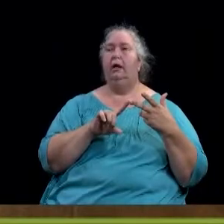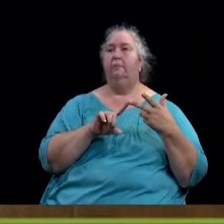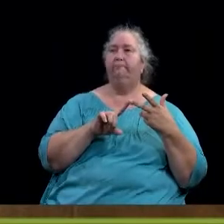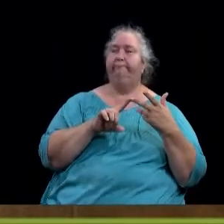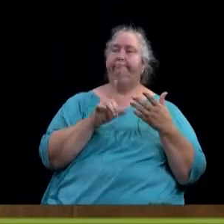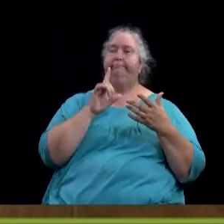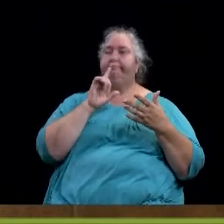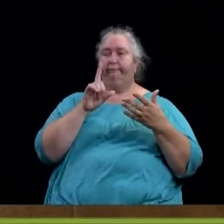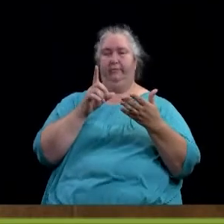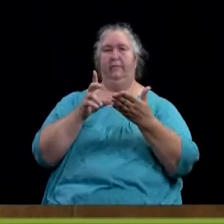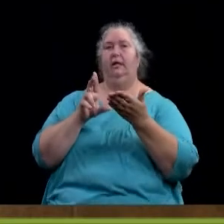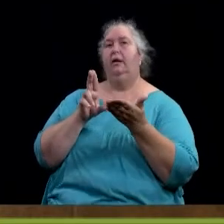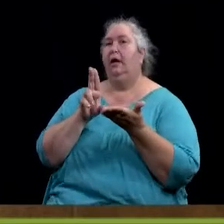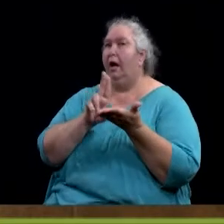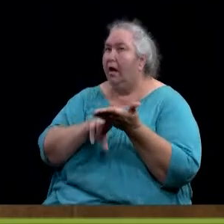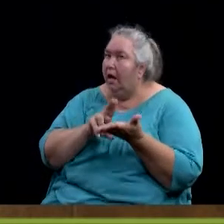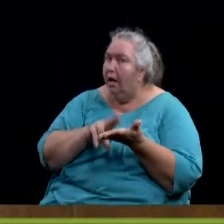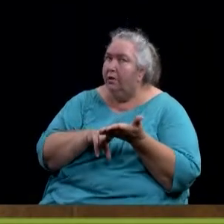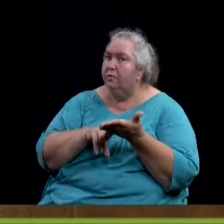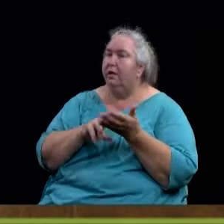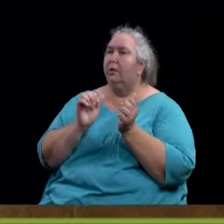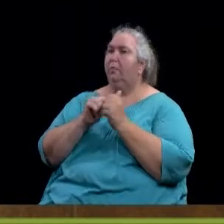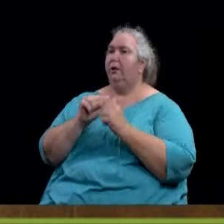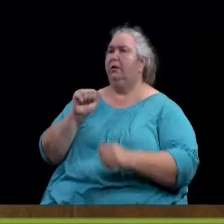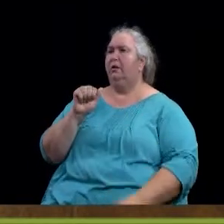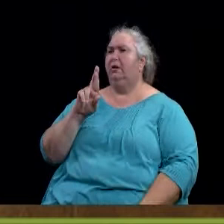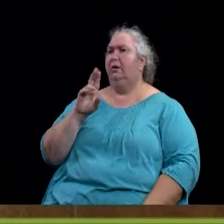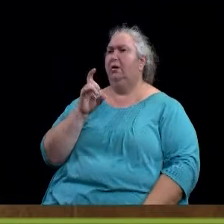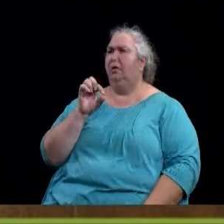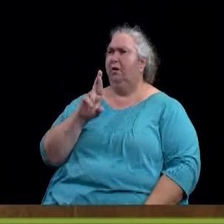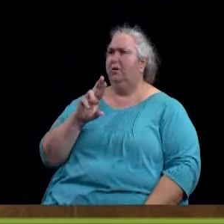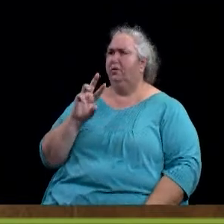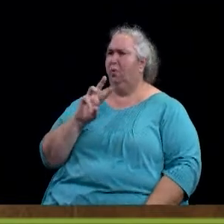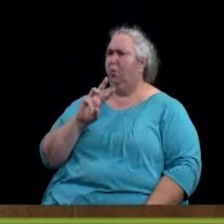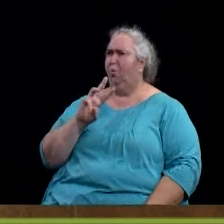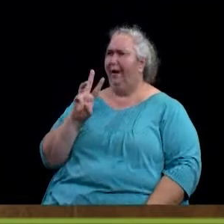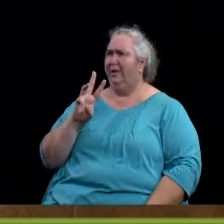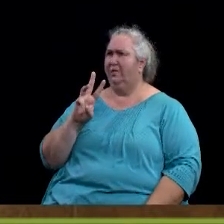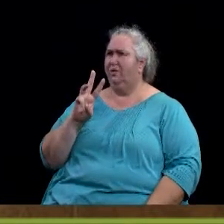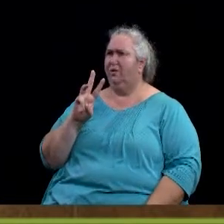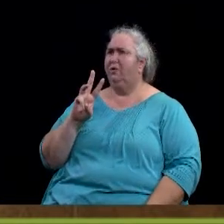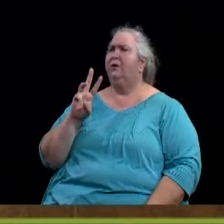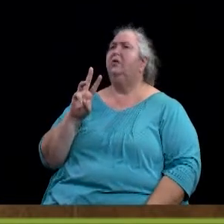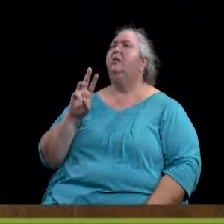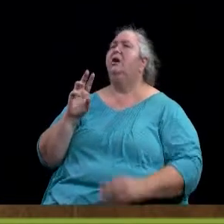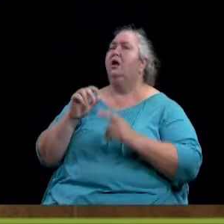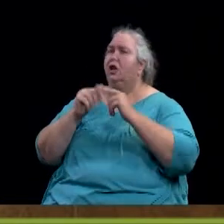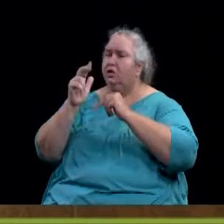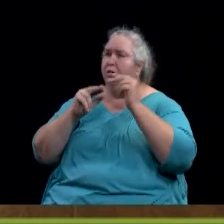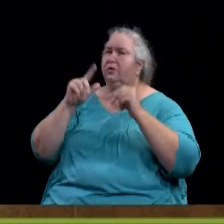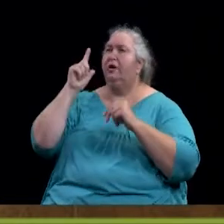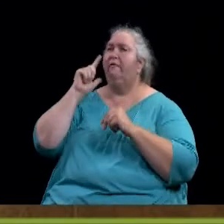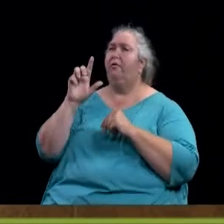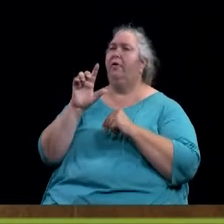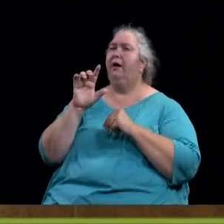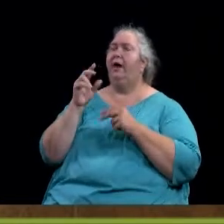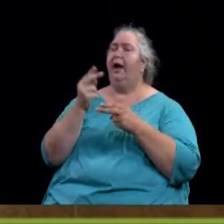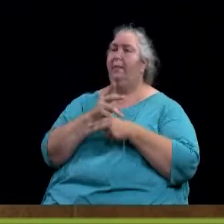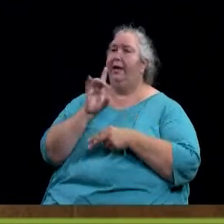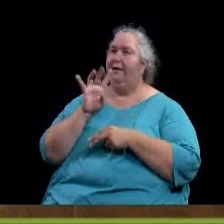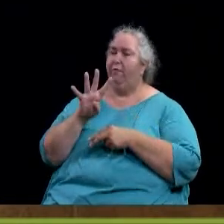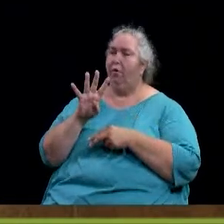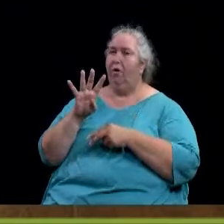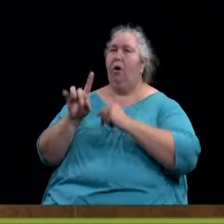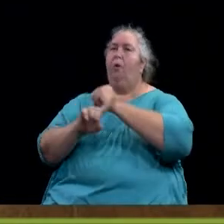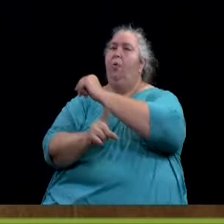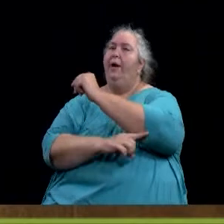Western Construction for the Highway 84 corridor wastewater system improvements, Phase 2, Contract A, project in the amount